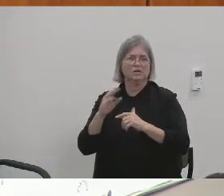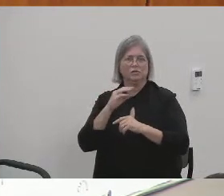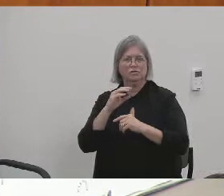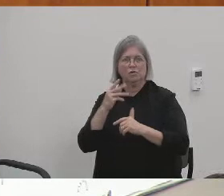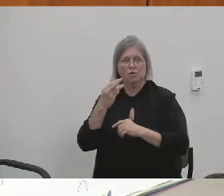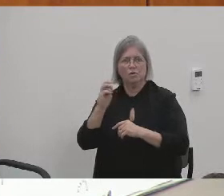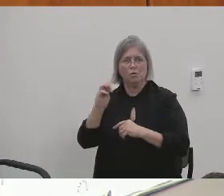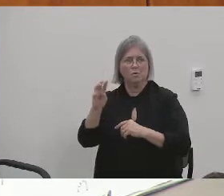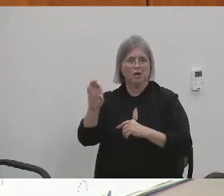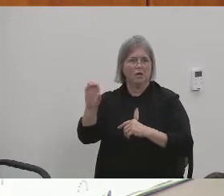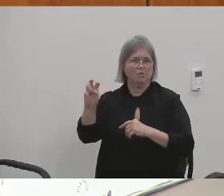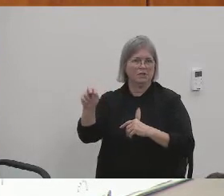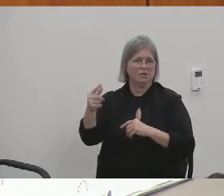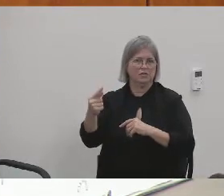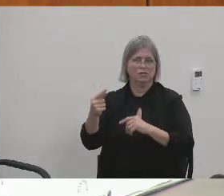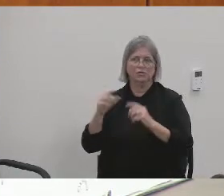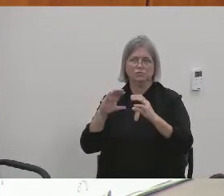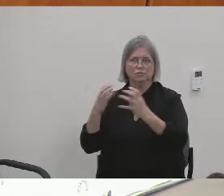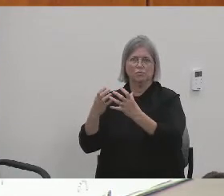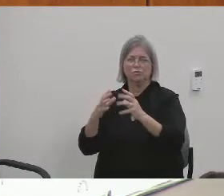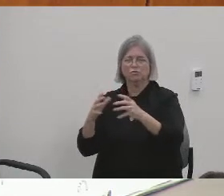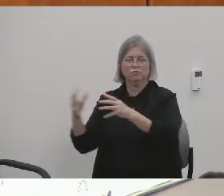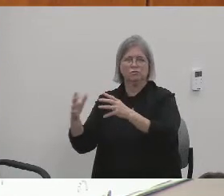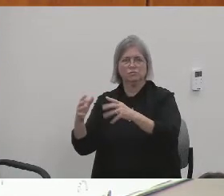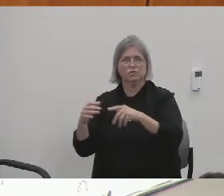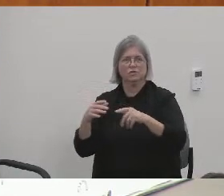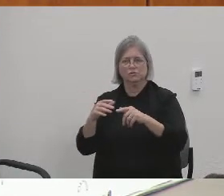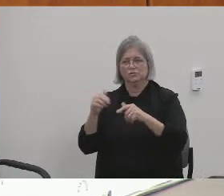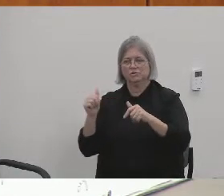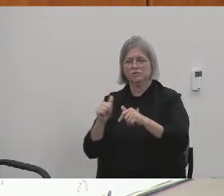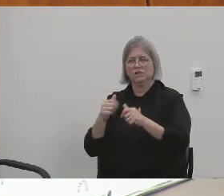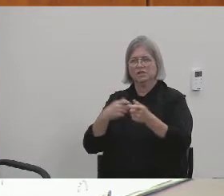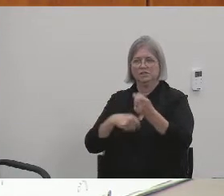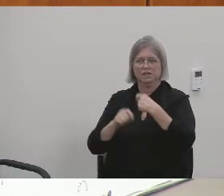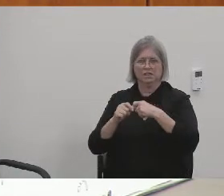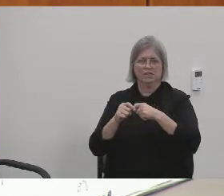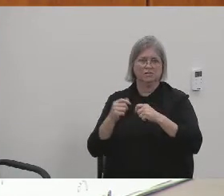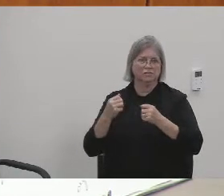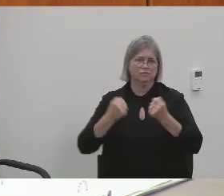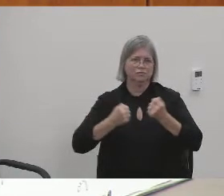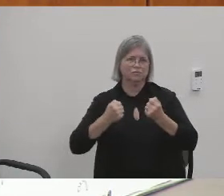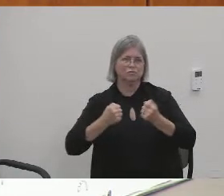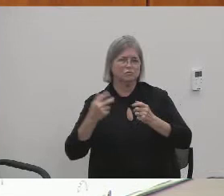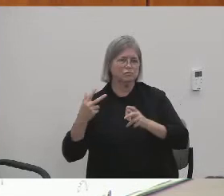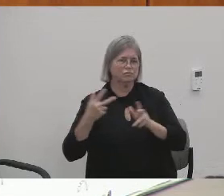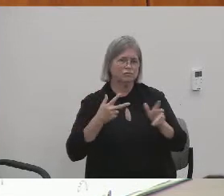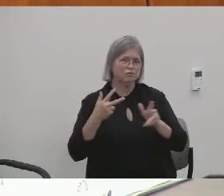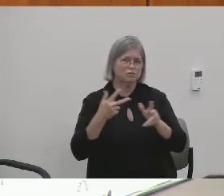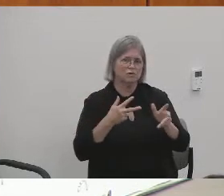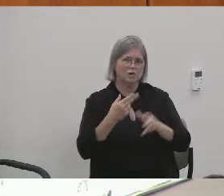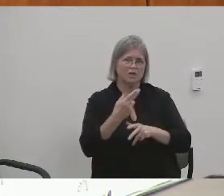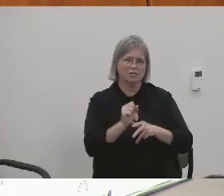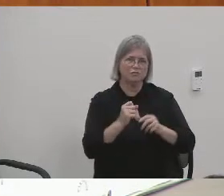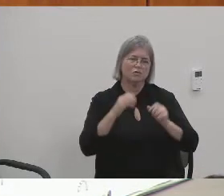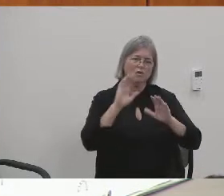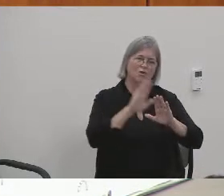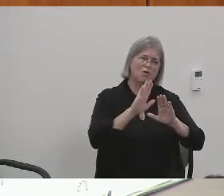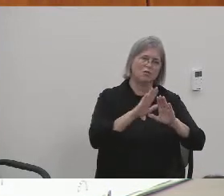set up along the drive behind the high school, and vehicles drove through the campus, enthusiastically honking and showing their